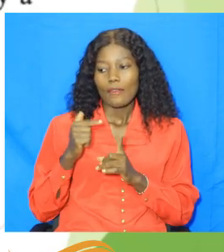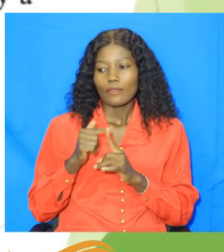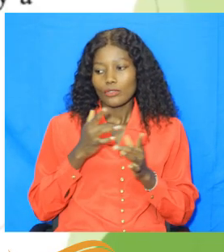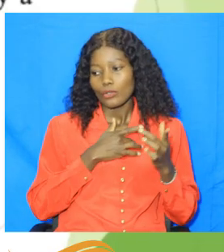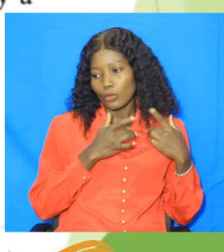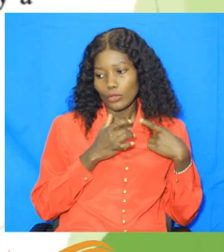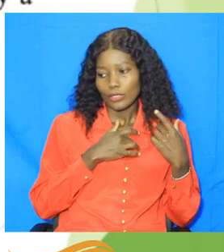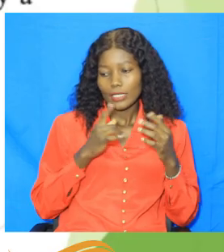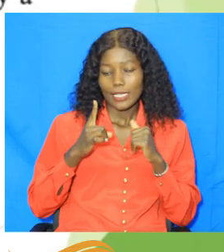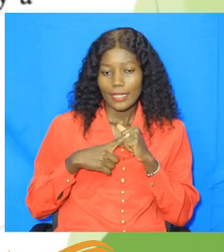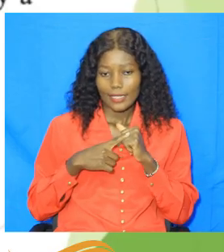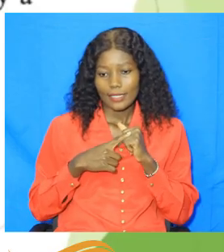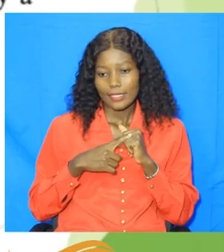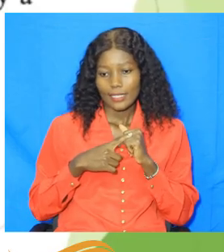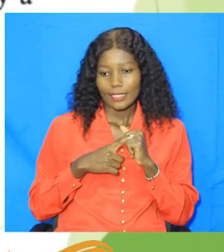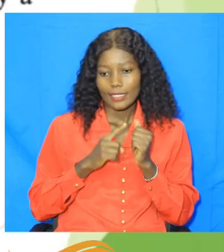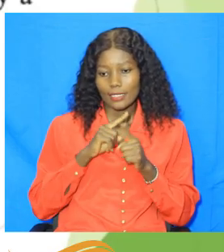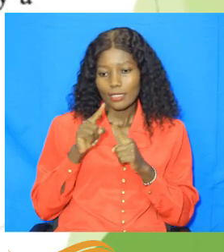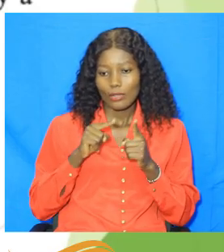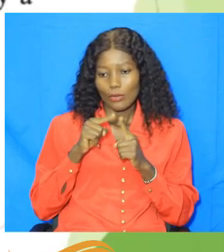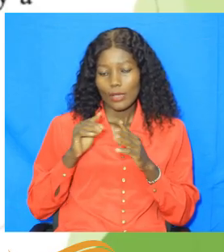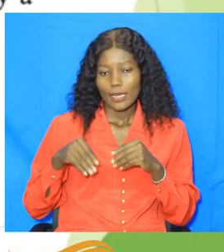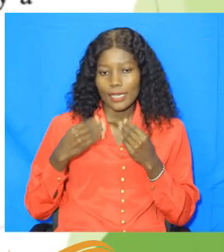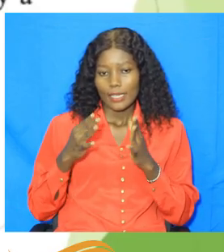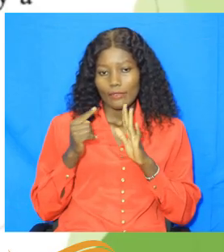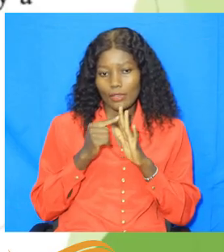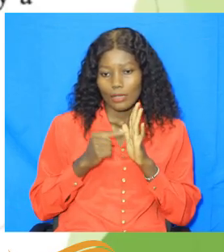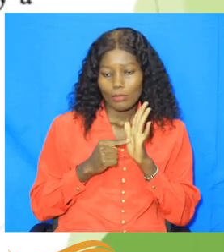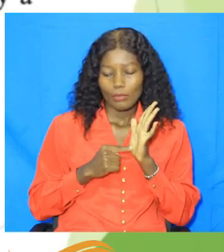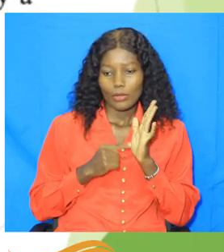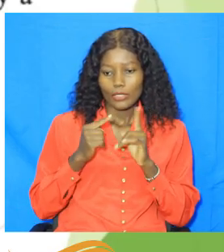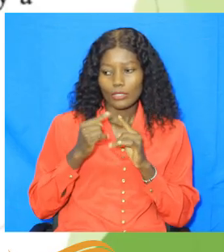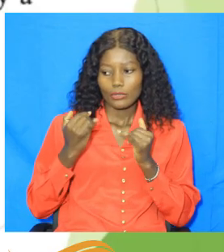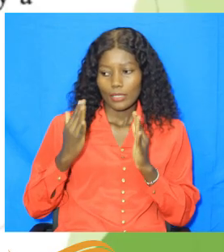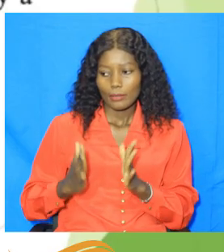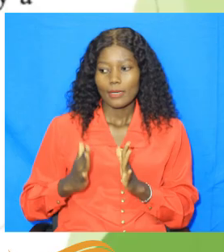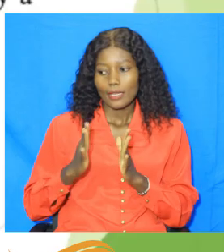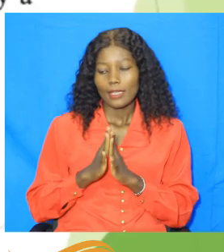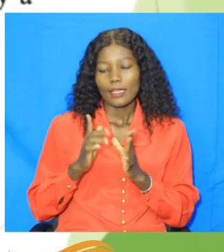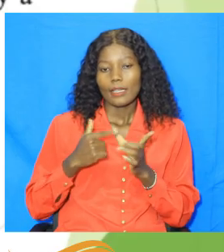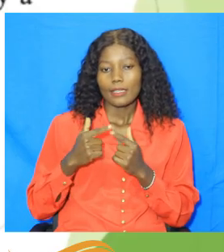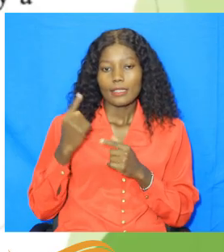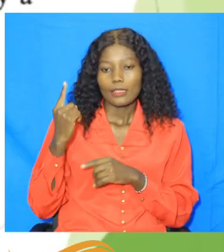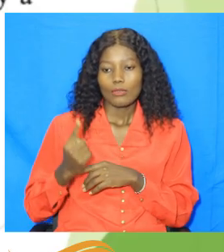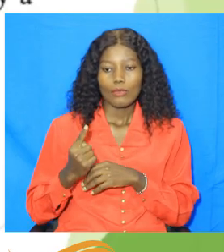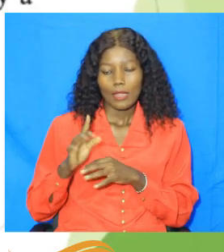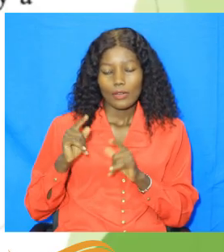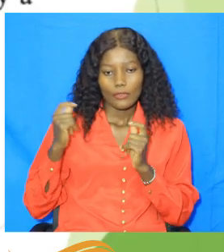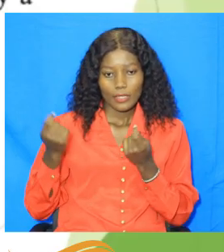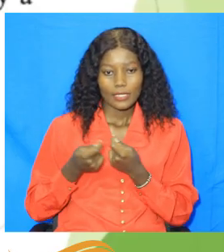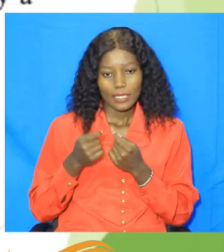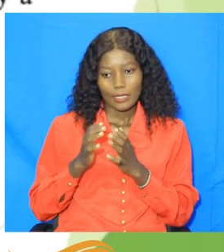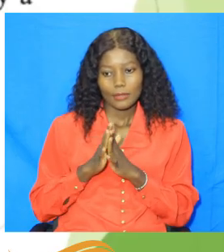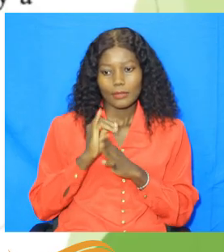consider the 6 criteria when awarding points to the athlete. And one of the criteria